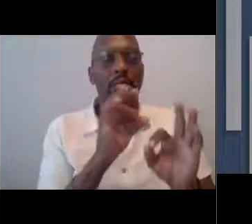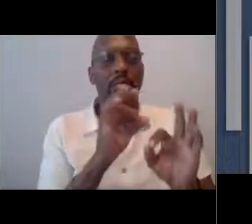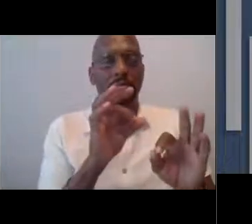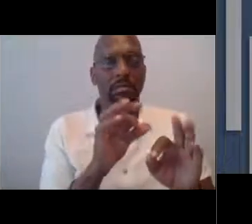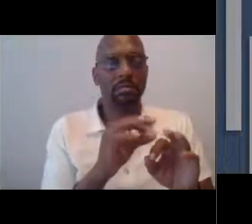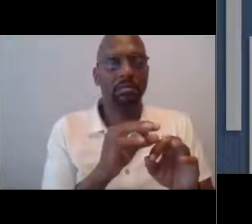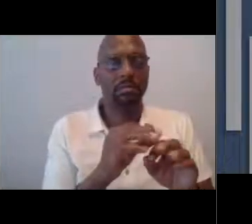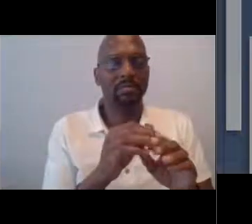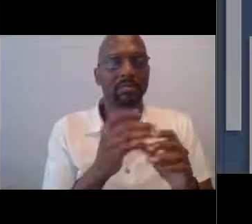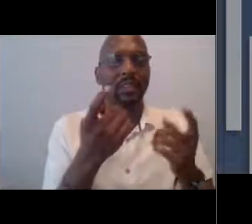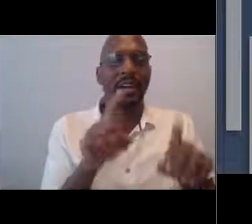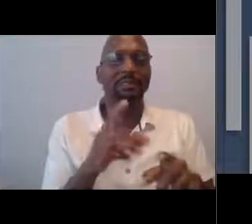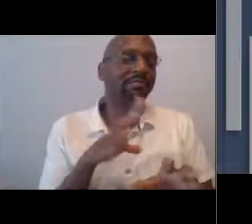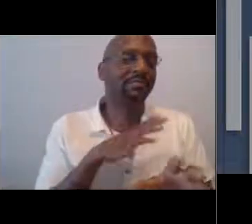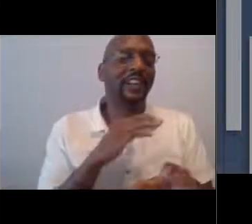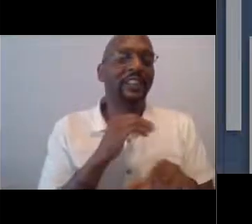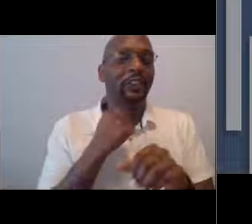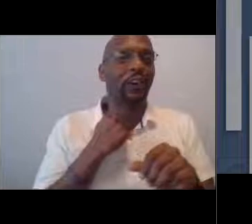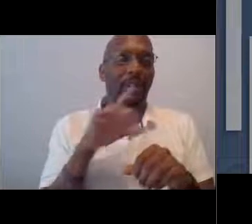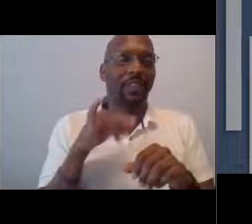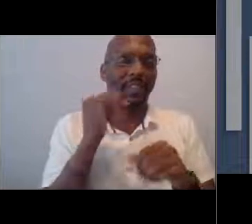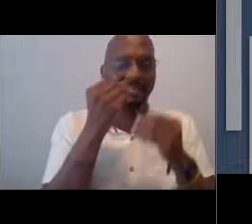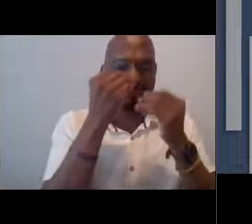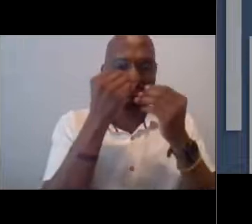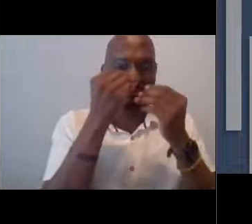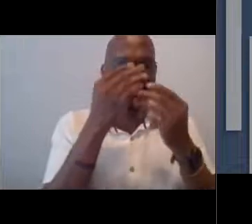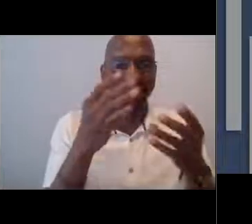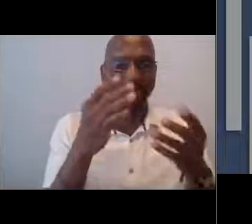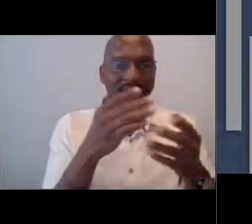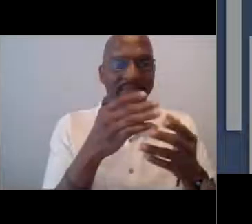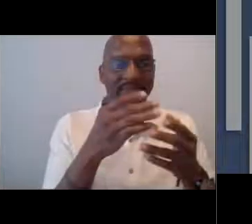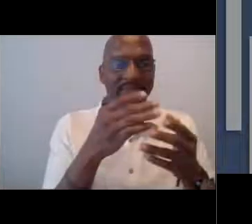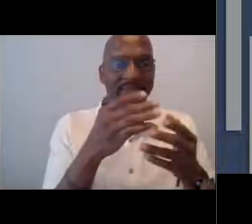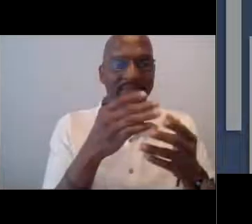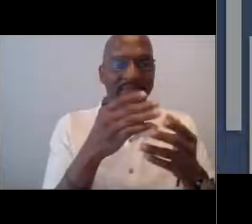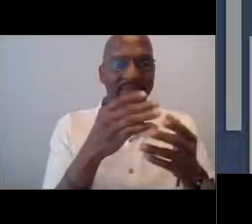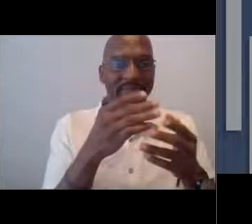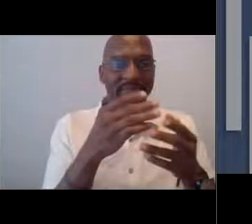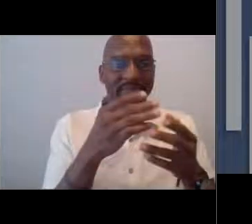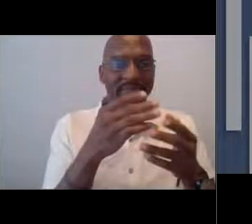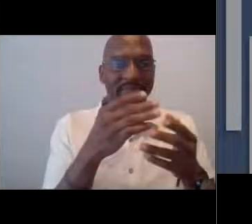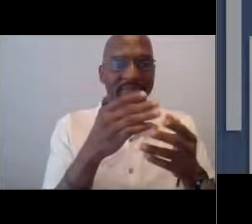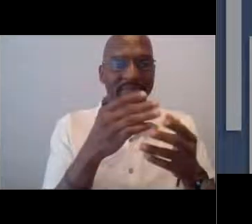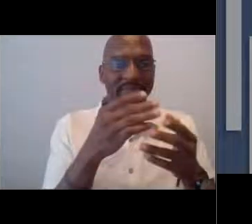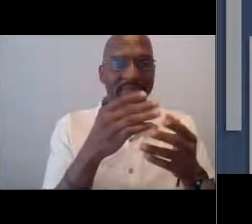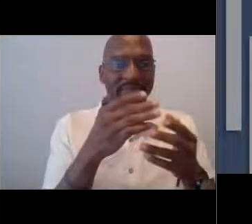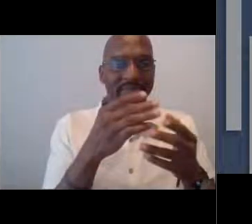everybody out for doing it. Sorry about that. Does anyone have any questions or comments for the secretary?